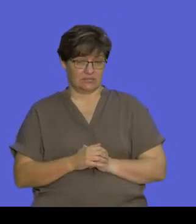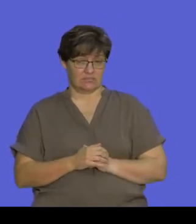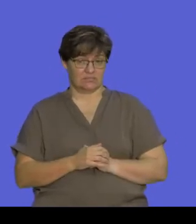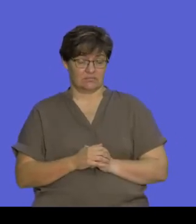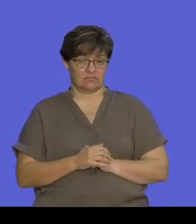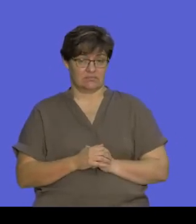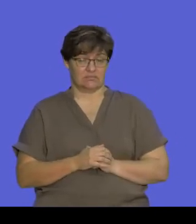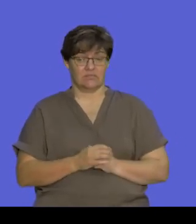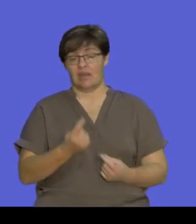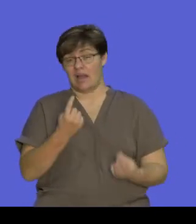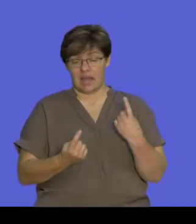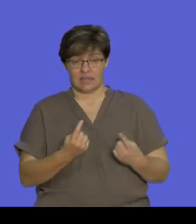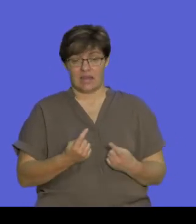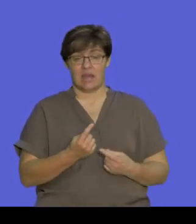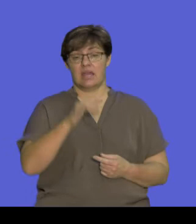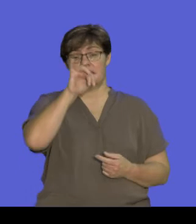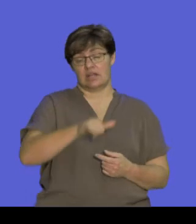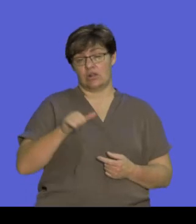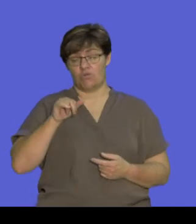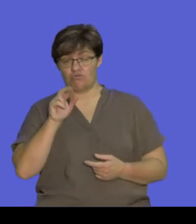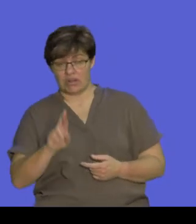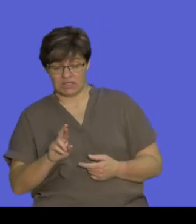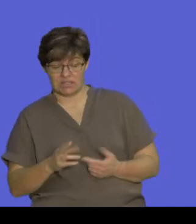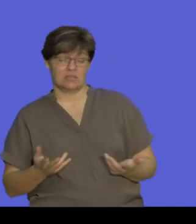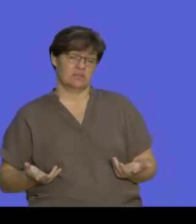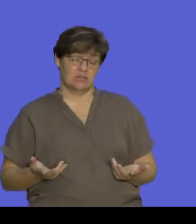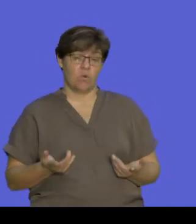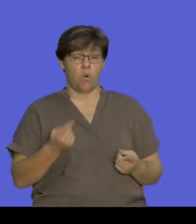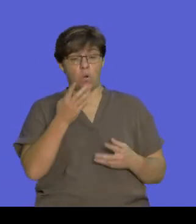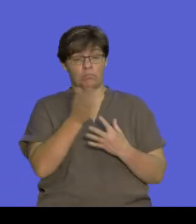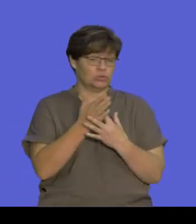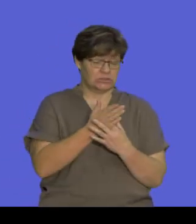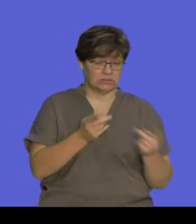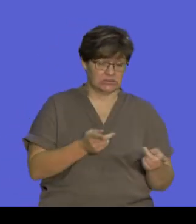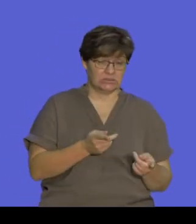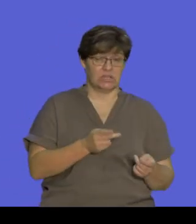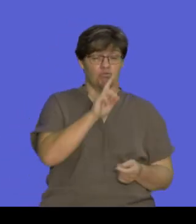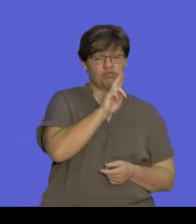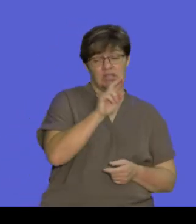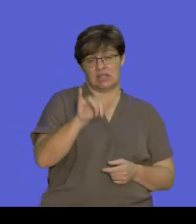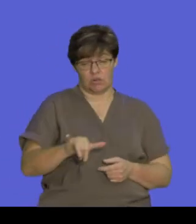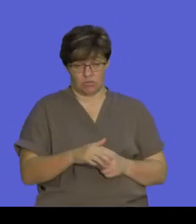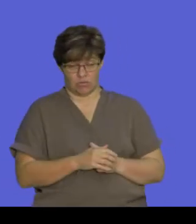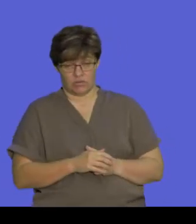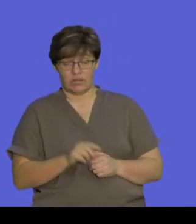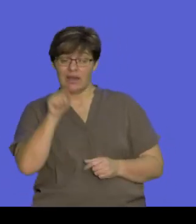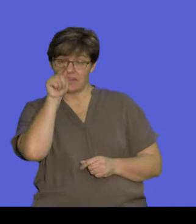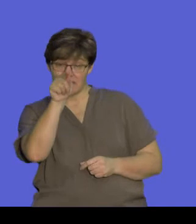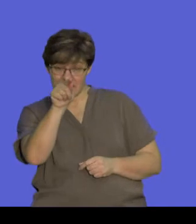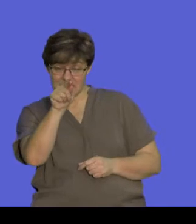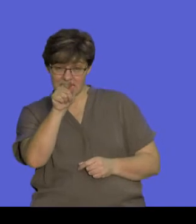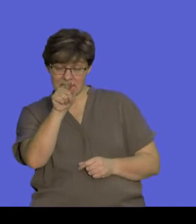either yellow-red or between those two, or we're going to say that probability is going